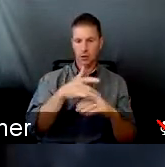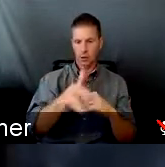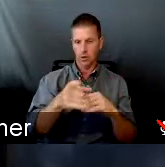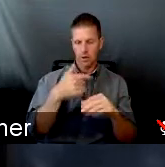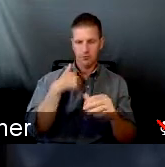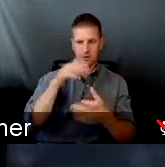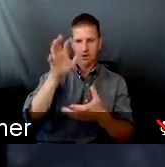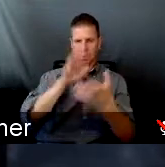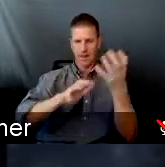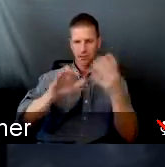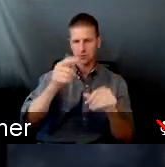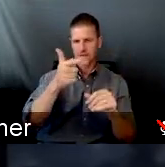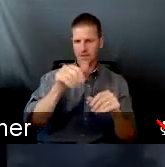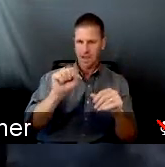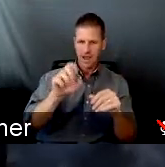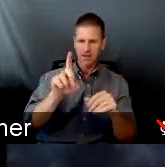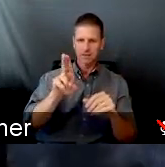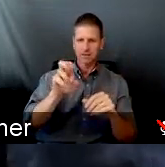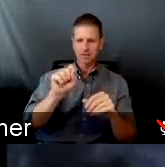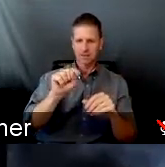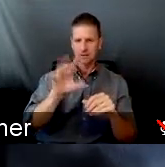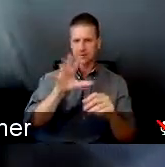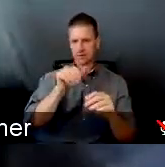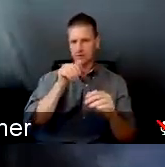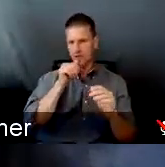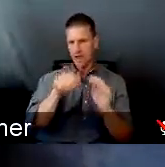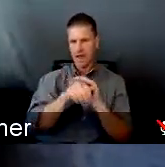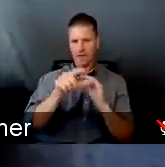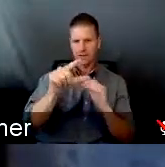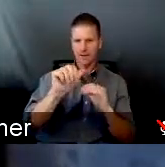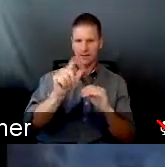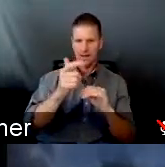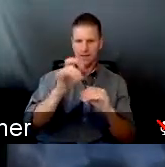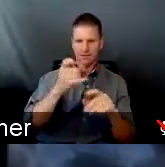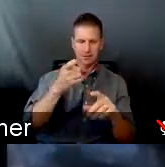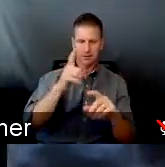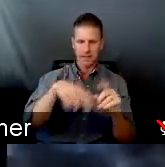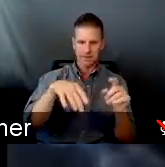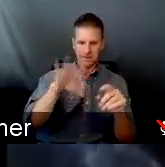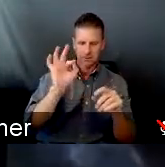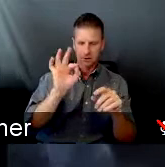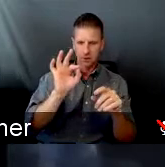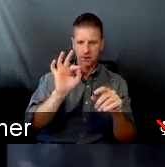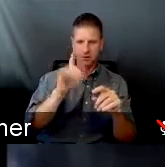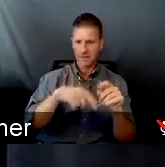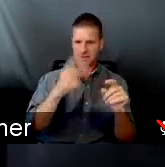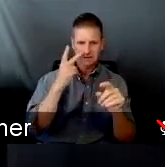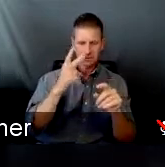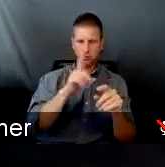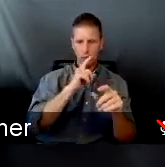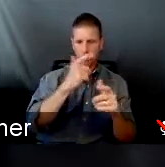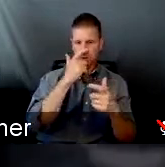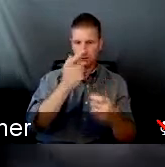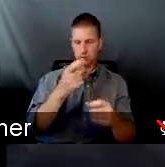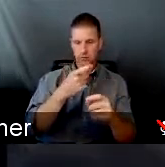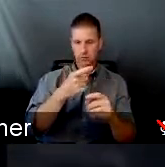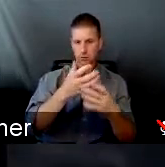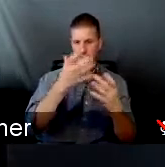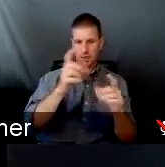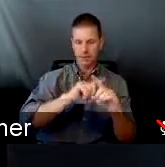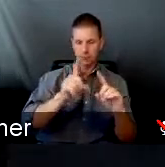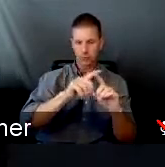clouds of gas and dust kind of enshrouding and hiding these galaxies from detection. And so it's actually really interesting for a lot of different